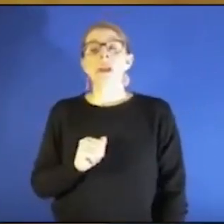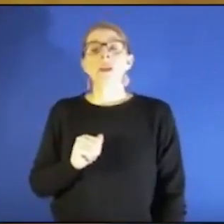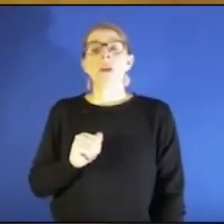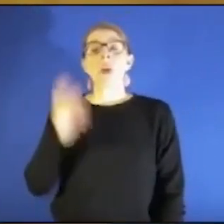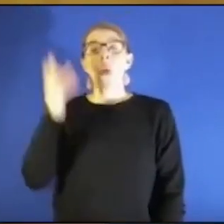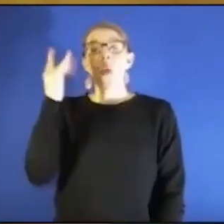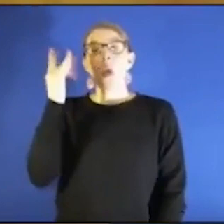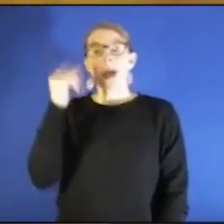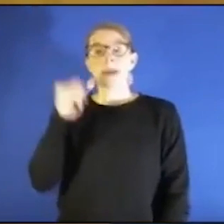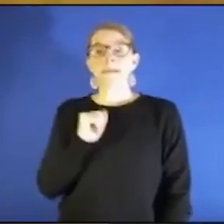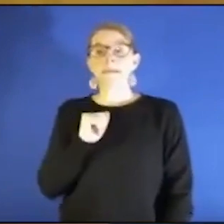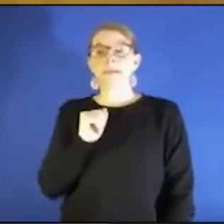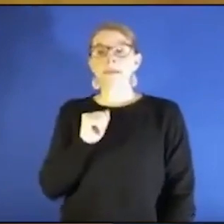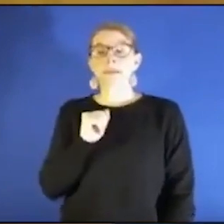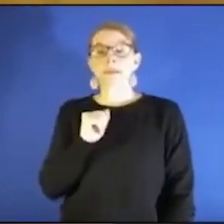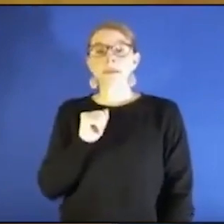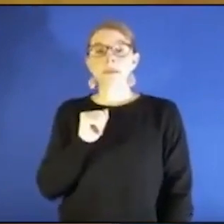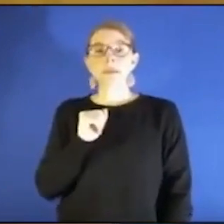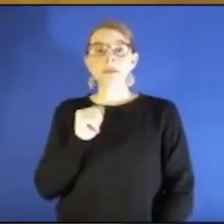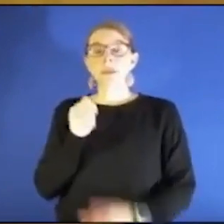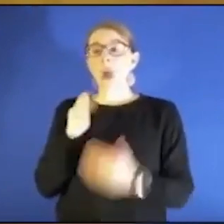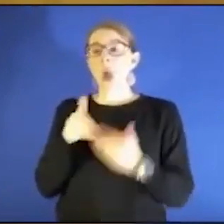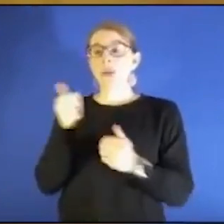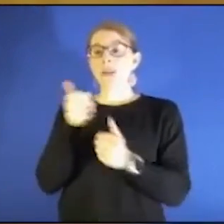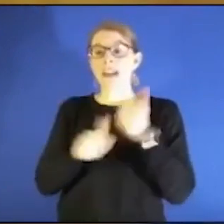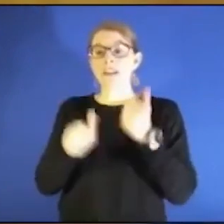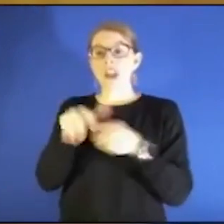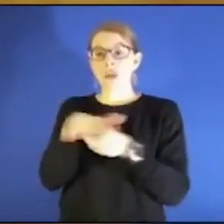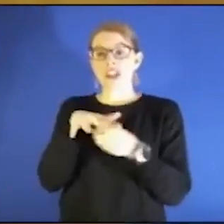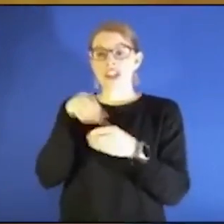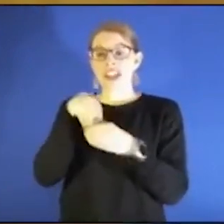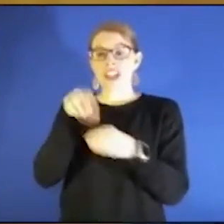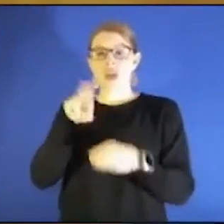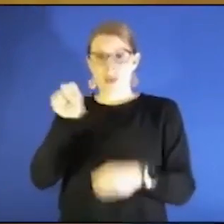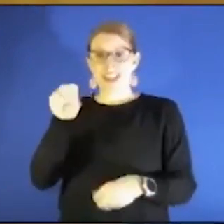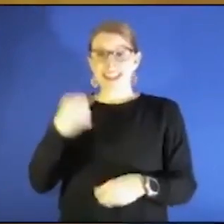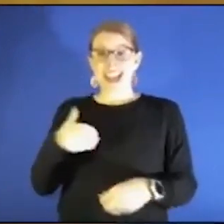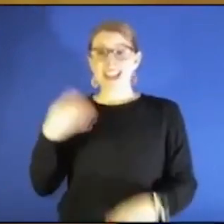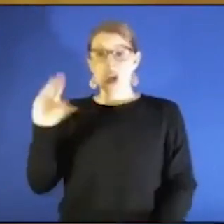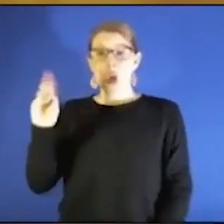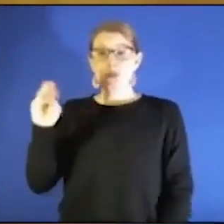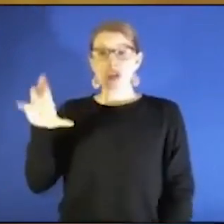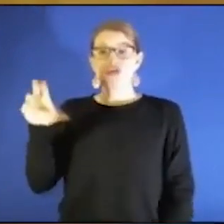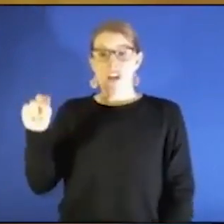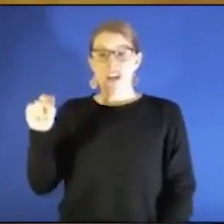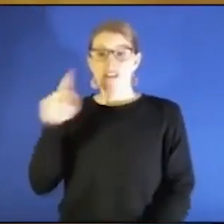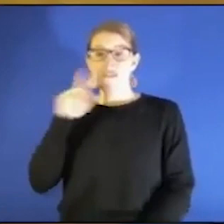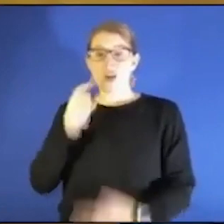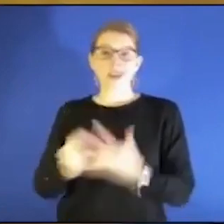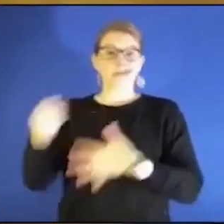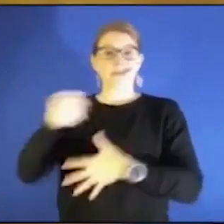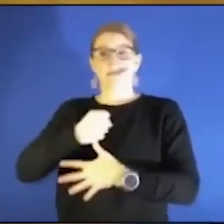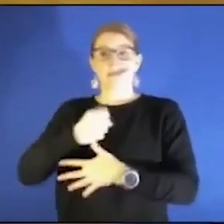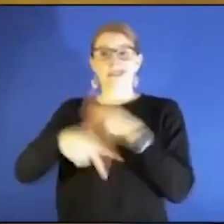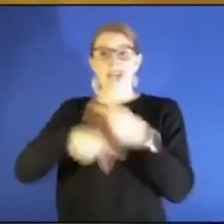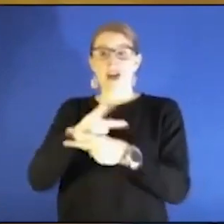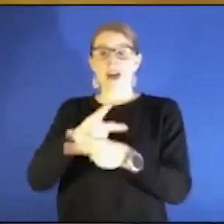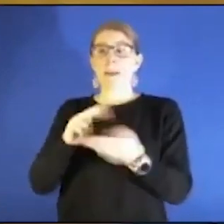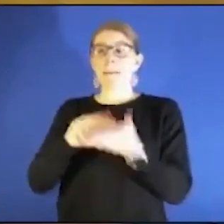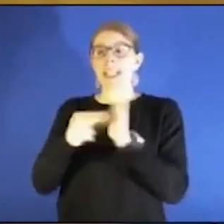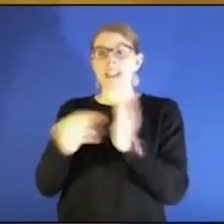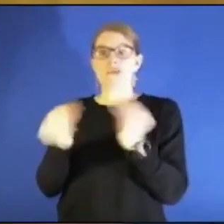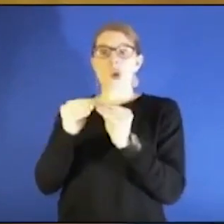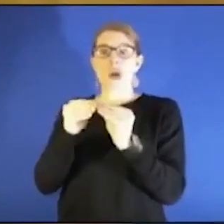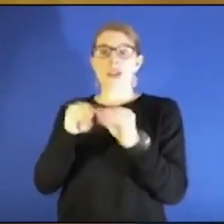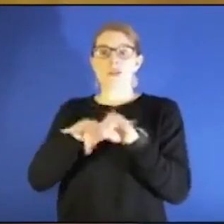now almost every region in the U.S. has Omicron as the dominant variant. So it's really just more mixing of that. But without a doubt,